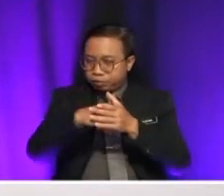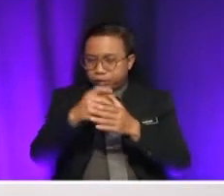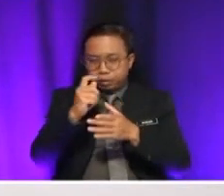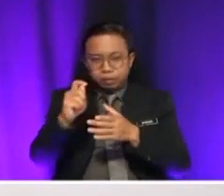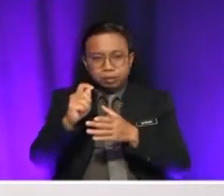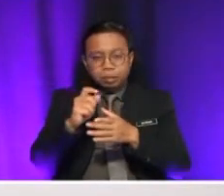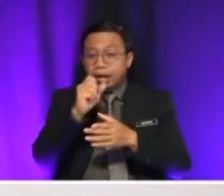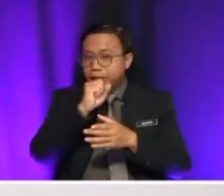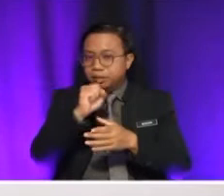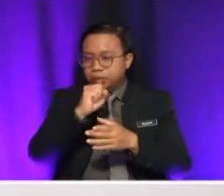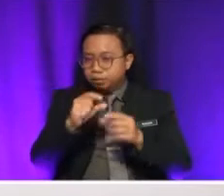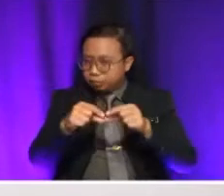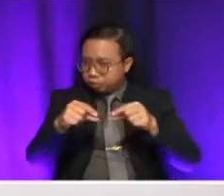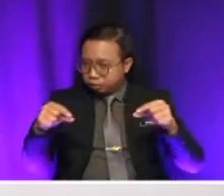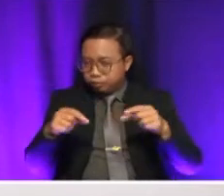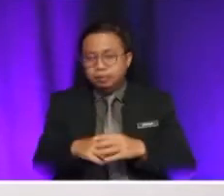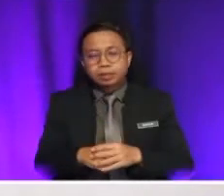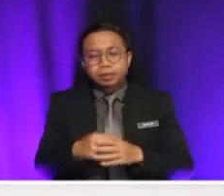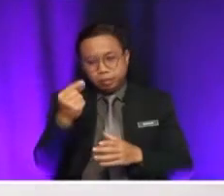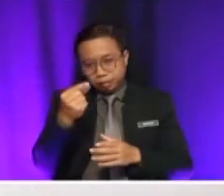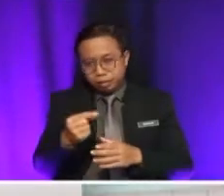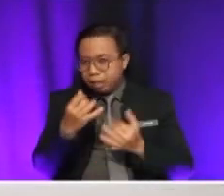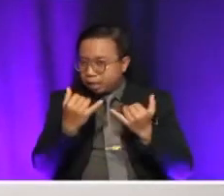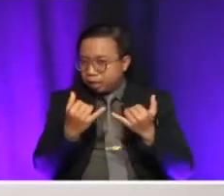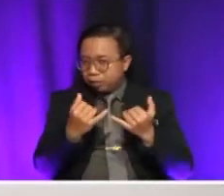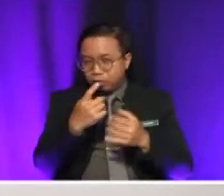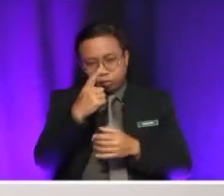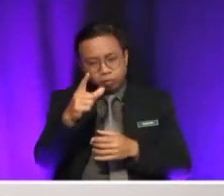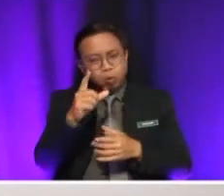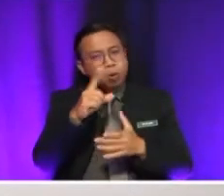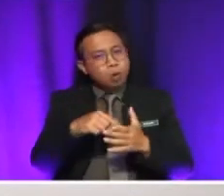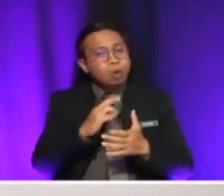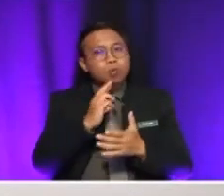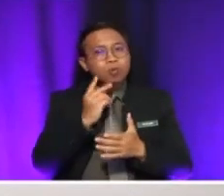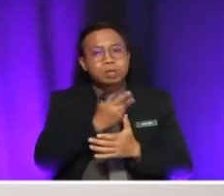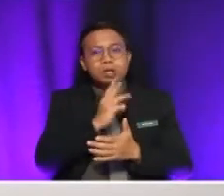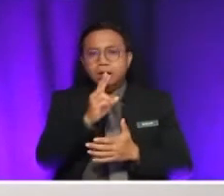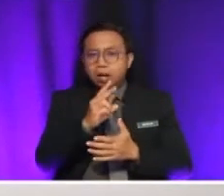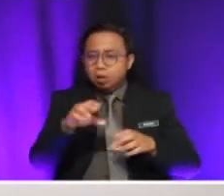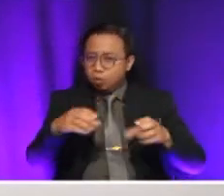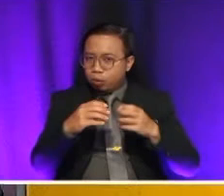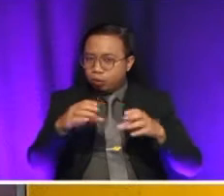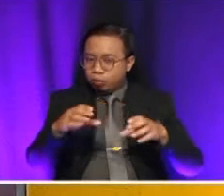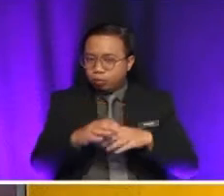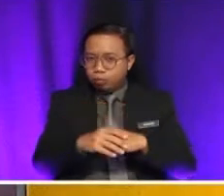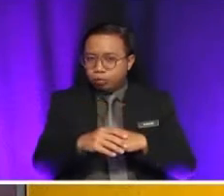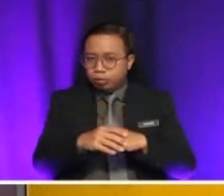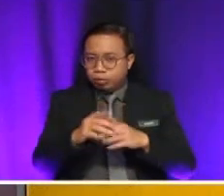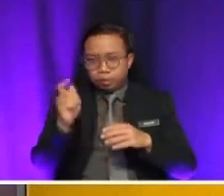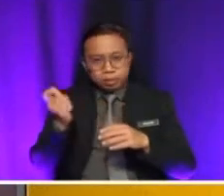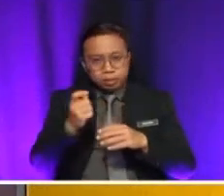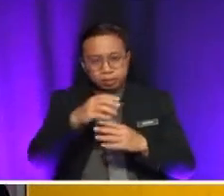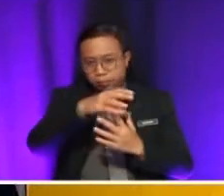ice cream sticks for you. This one All right. and one. Now let us look at the next task. Now, what I'm going to want you to do now is we are going to do the pick